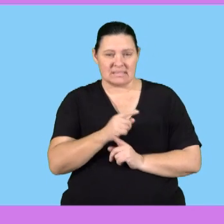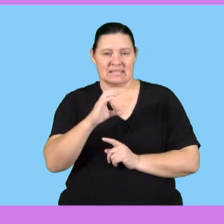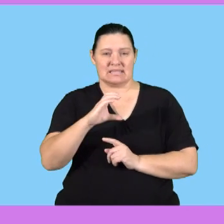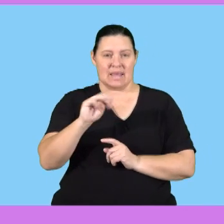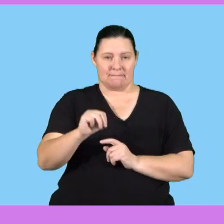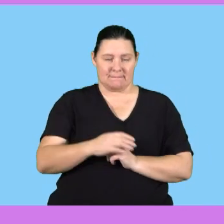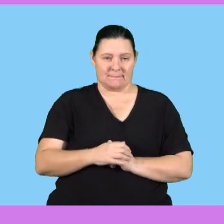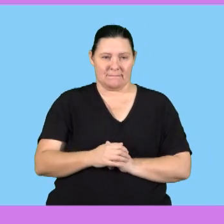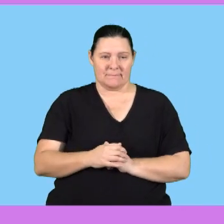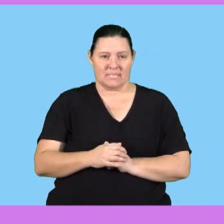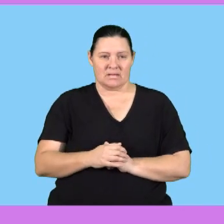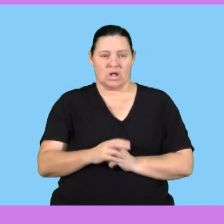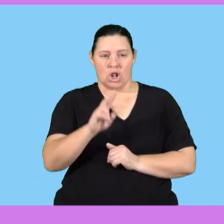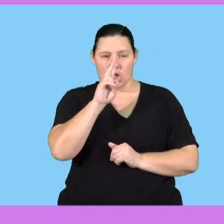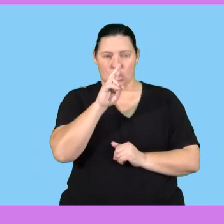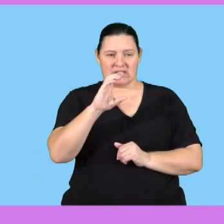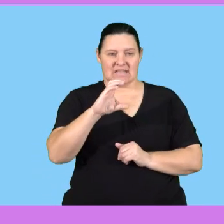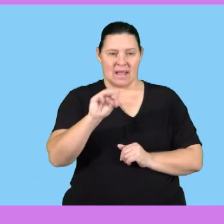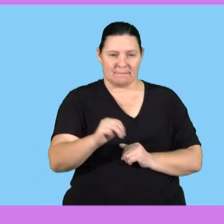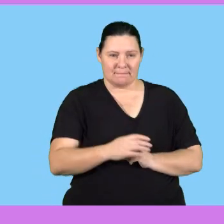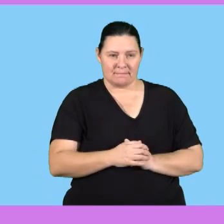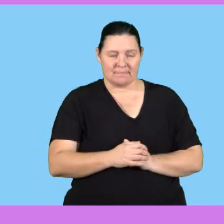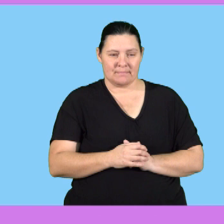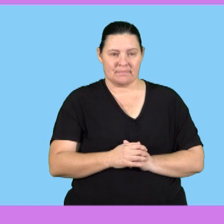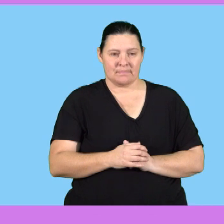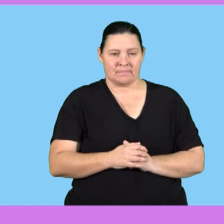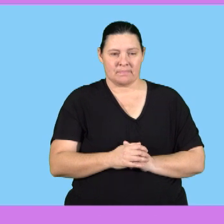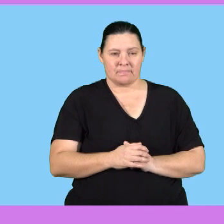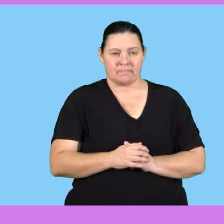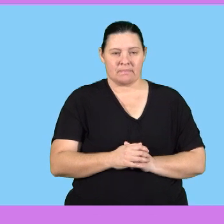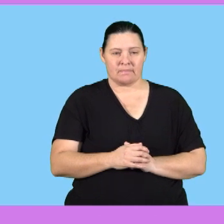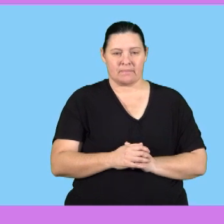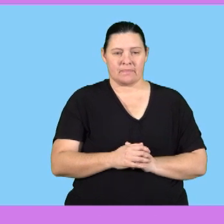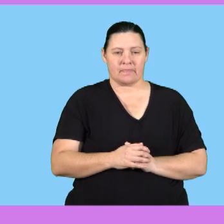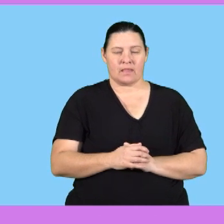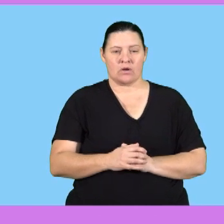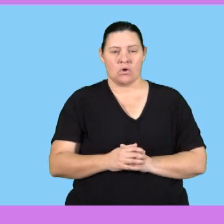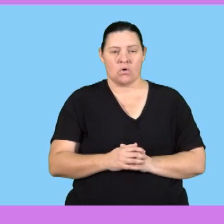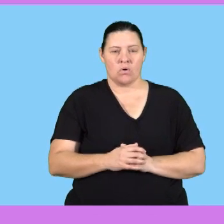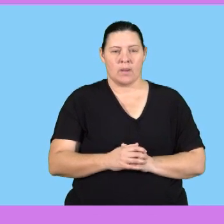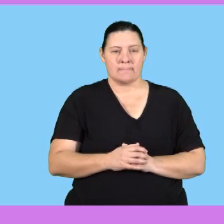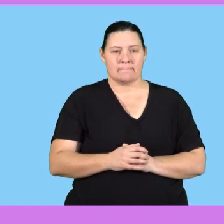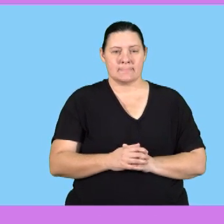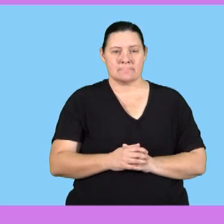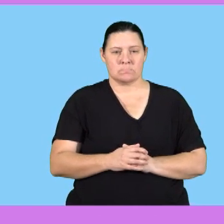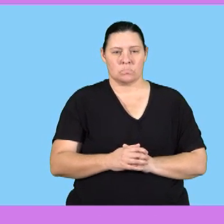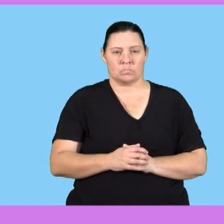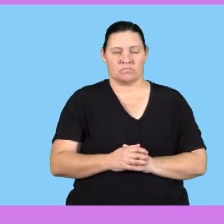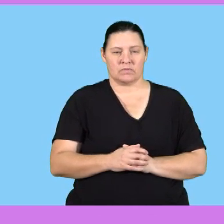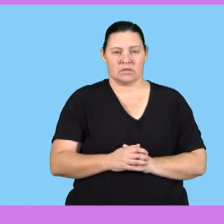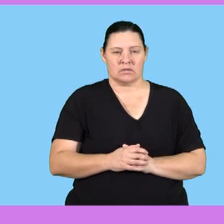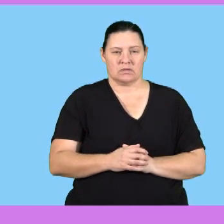be in centimeters. So therefore, I will look at centimeters, right? And I'll go all the way